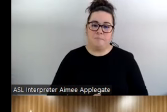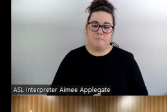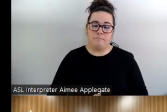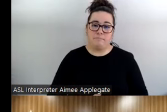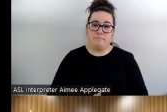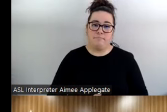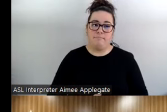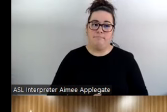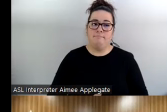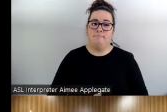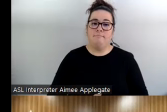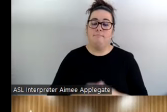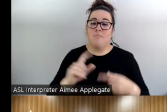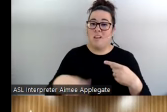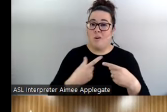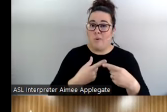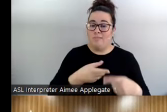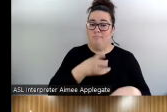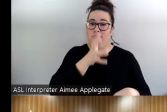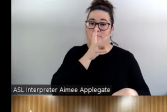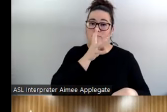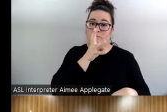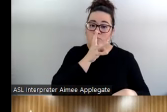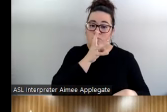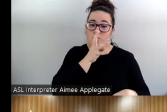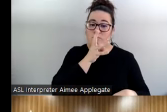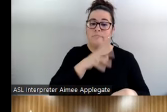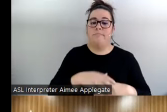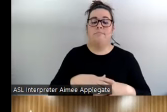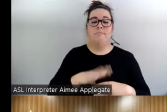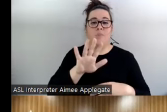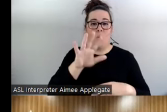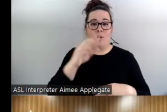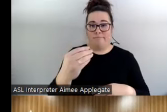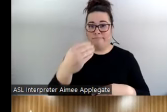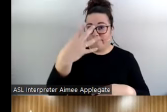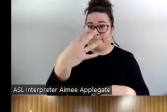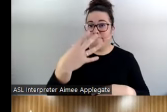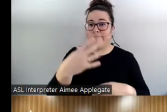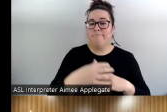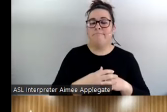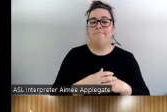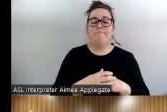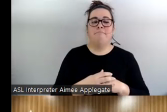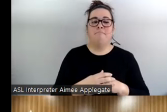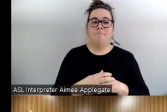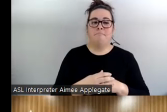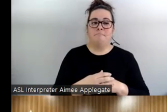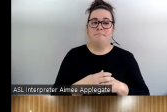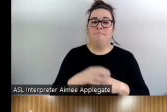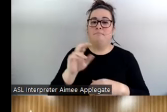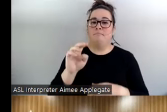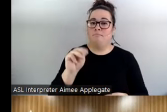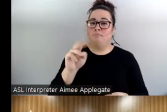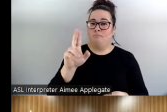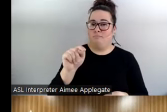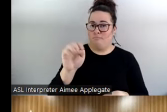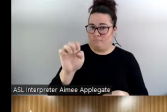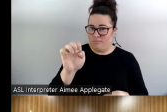speaking during today's event, please feel to turn on your camera using the camera icon and unmute yourself using the microphone